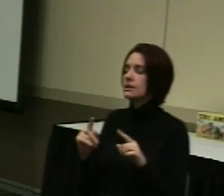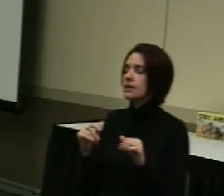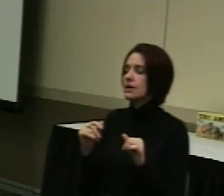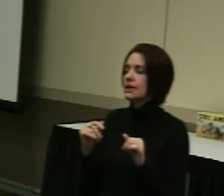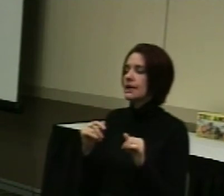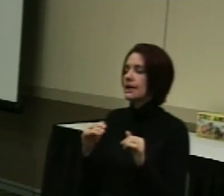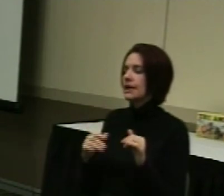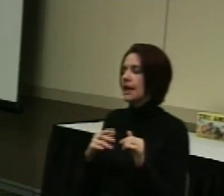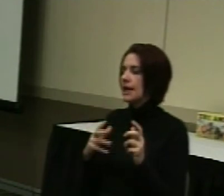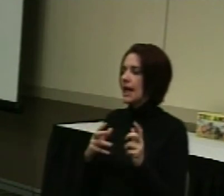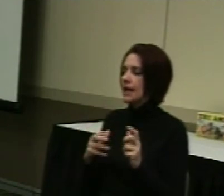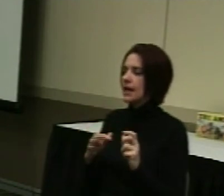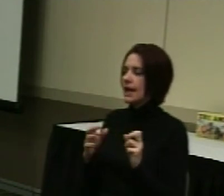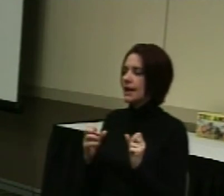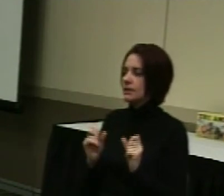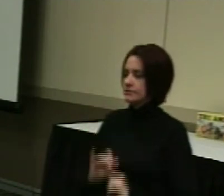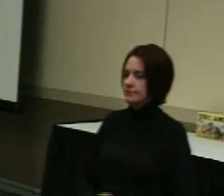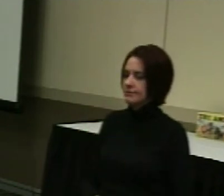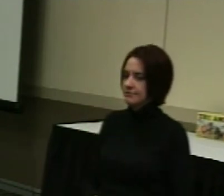may,